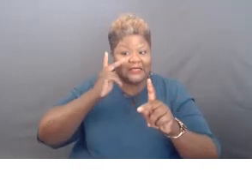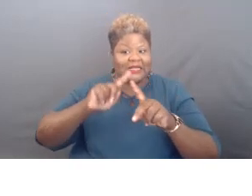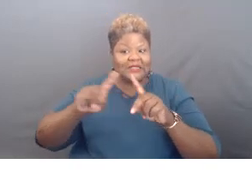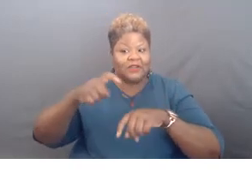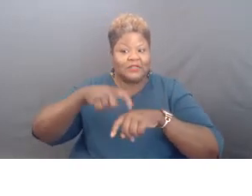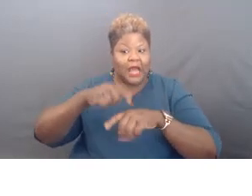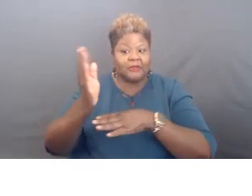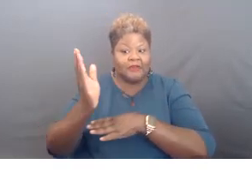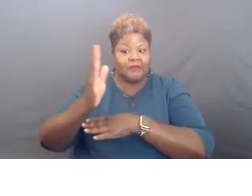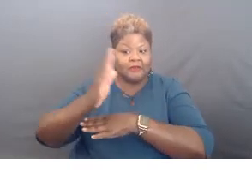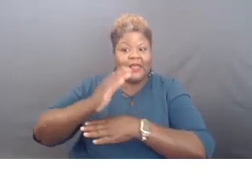same fundraising campaigns.